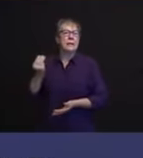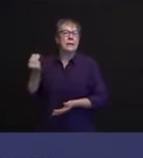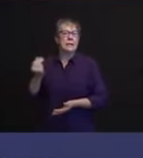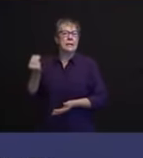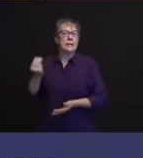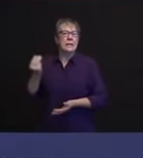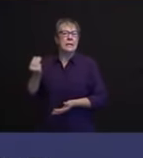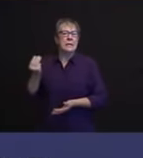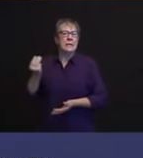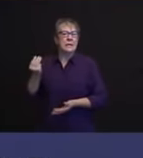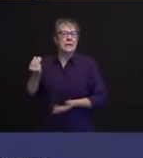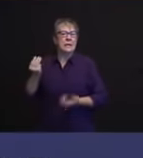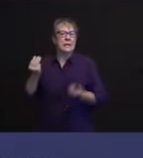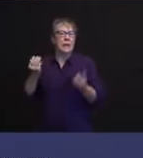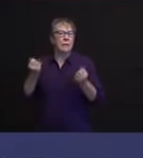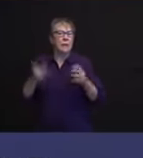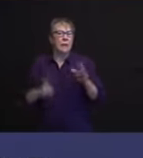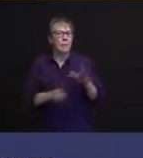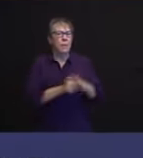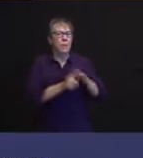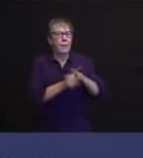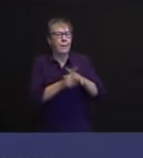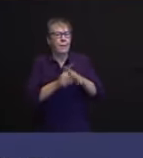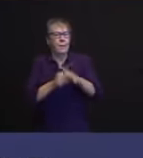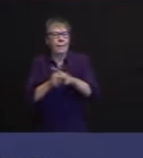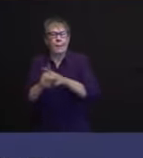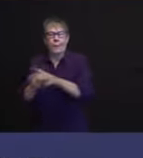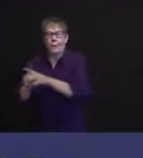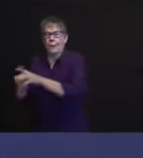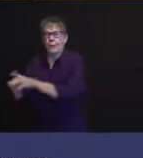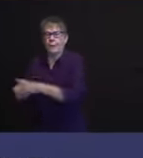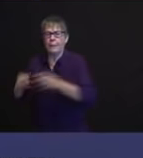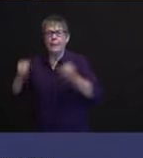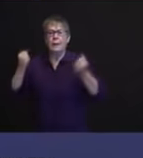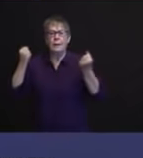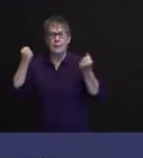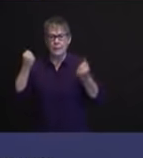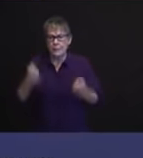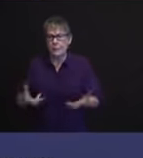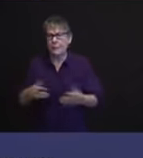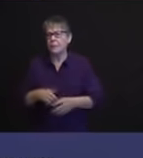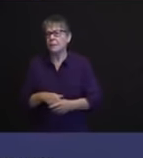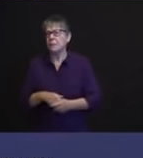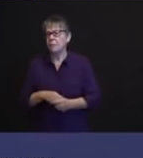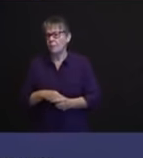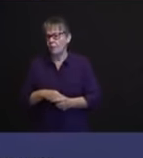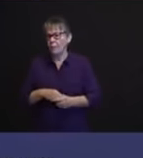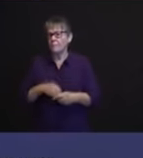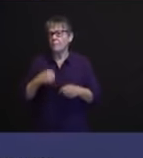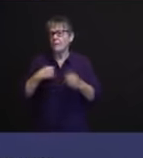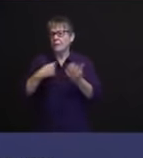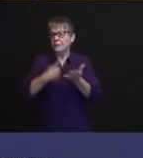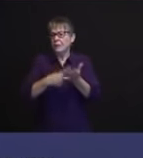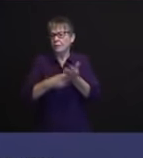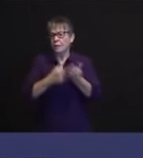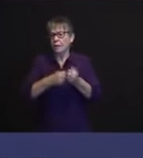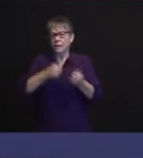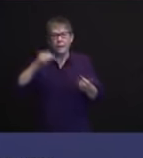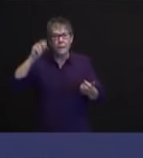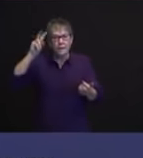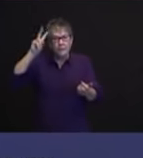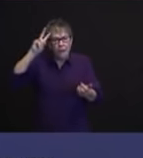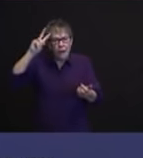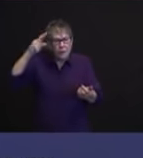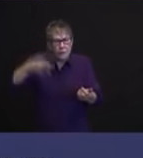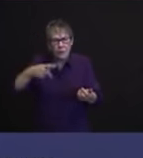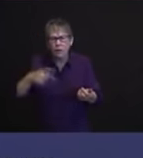can imagine, we've been dealing with, but I had a good one-on-one conversation with Vice President Pence. To some extent, it was about